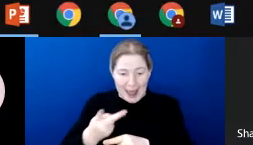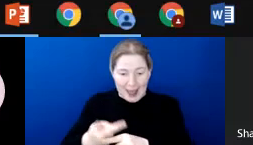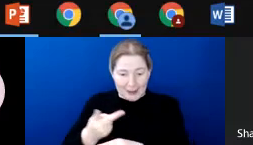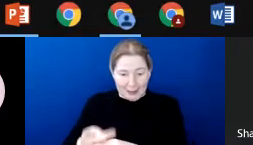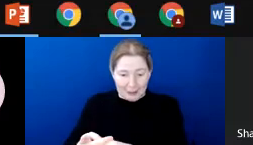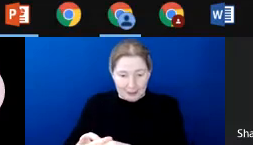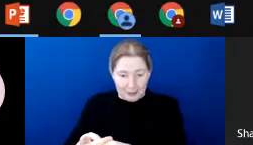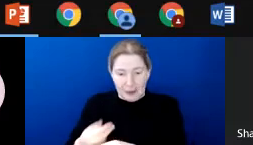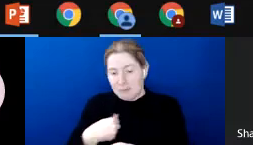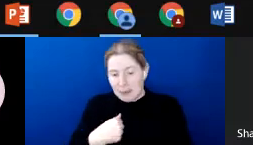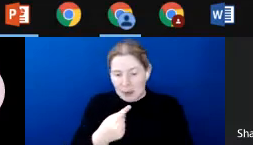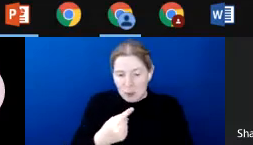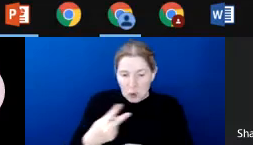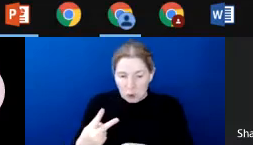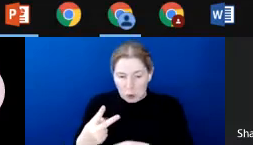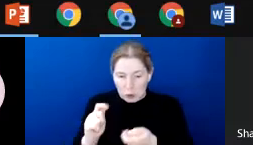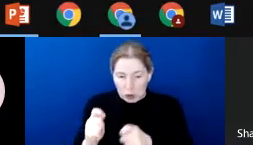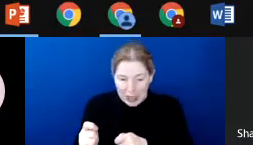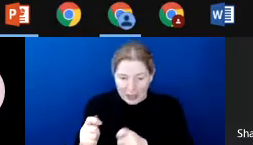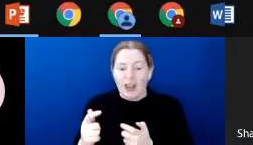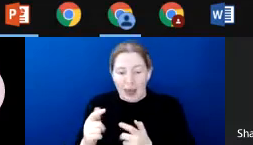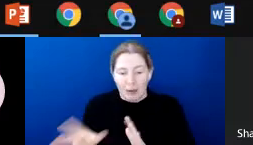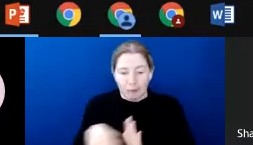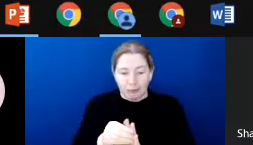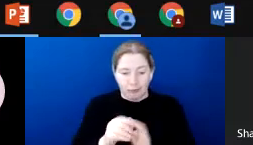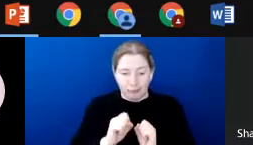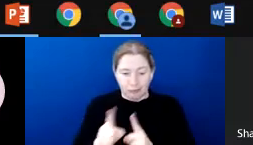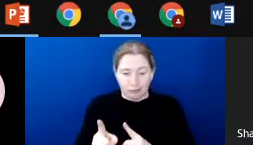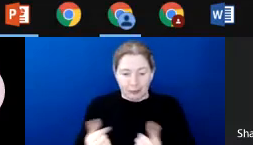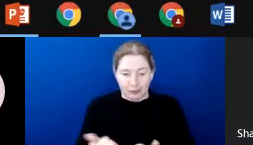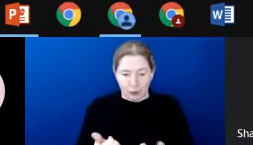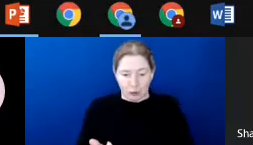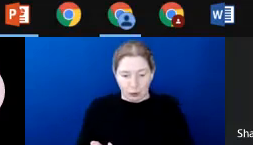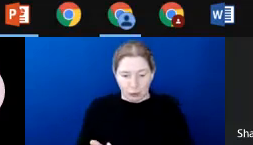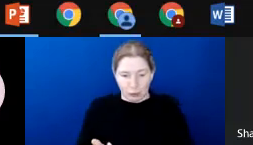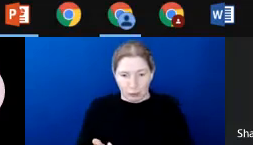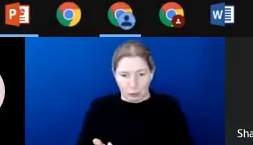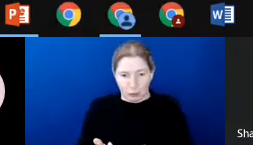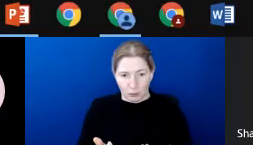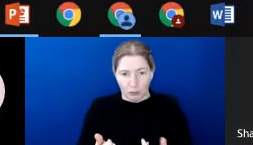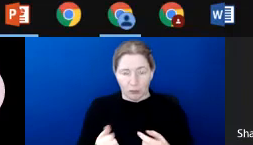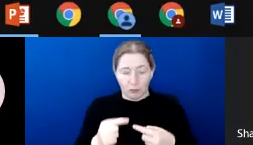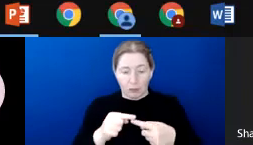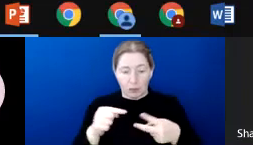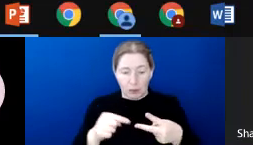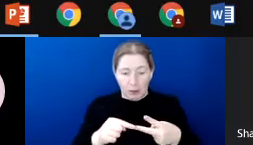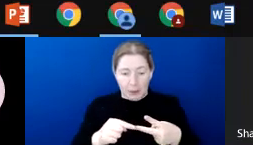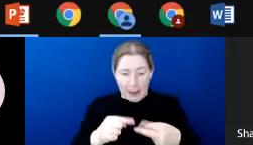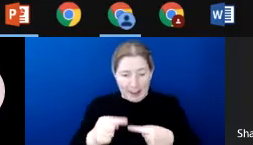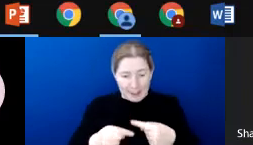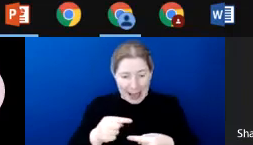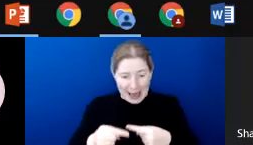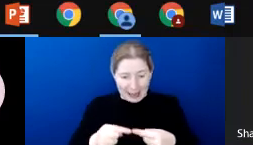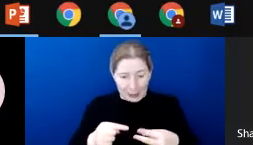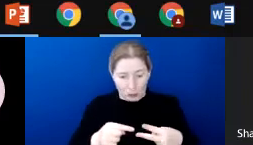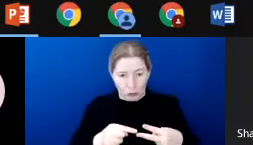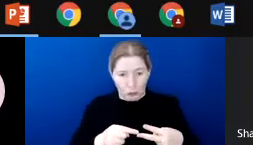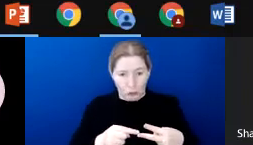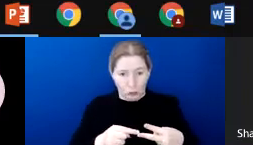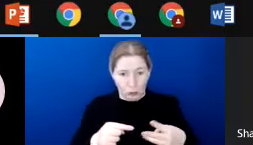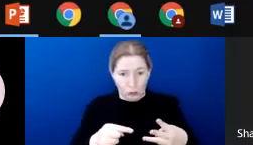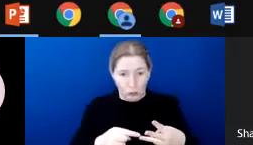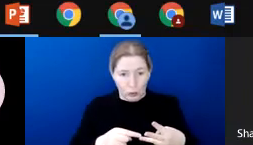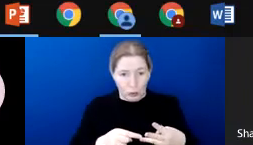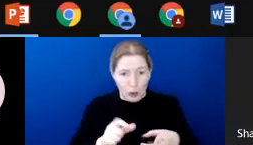things to change, and they're ready to submit their document. They can create mileages, per diem, and